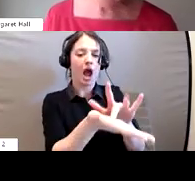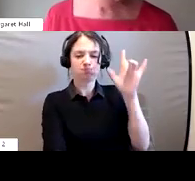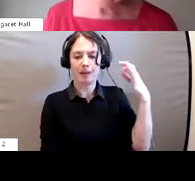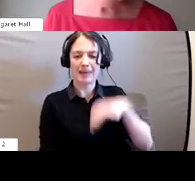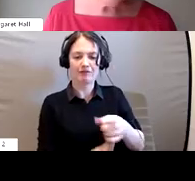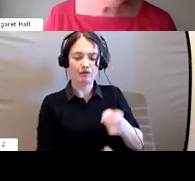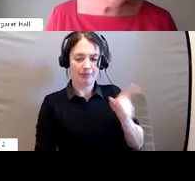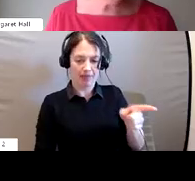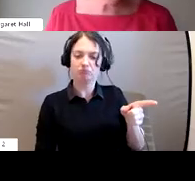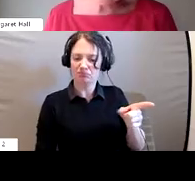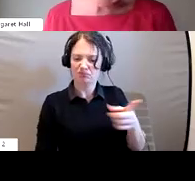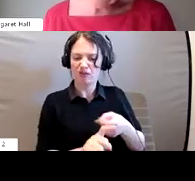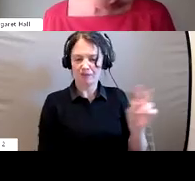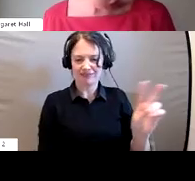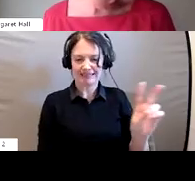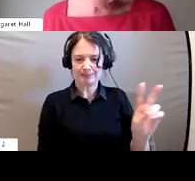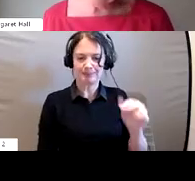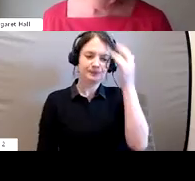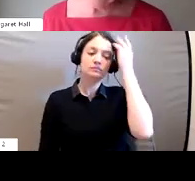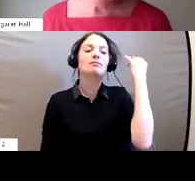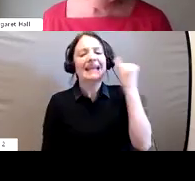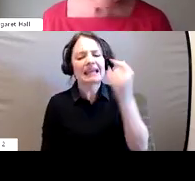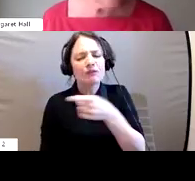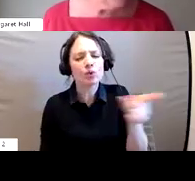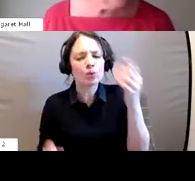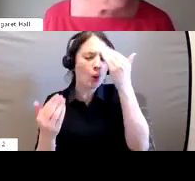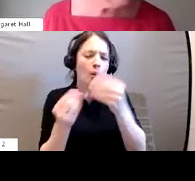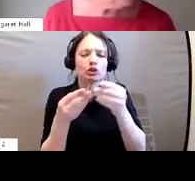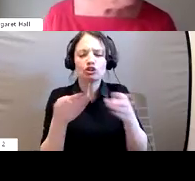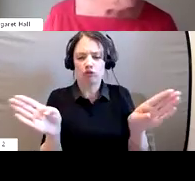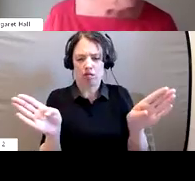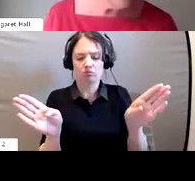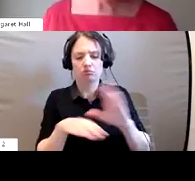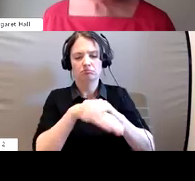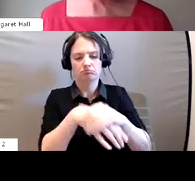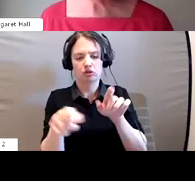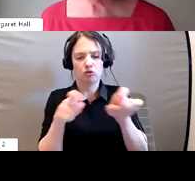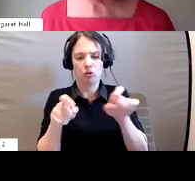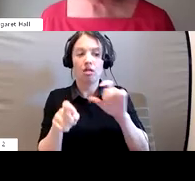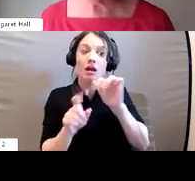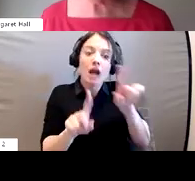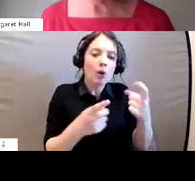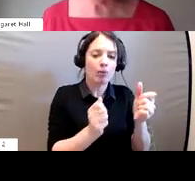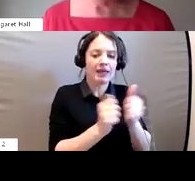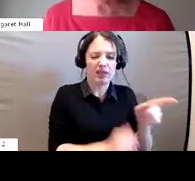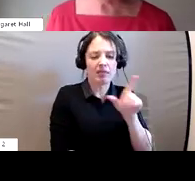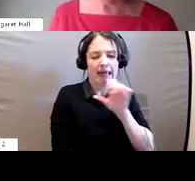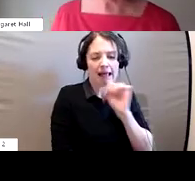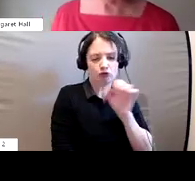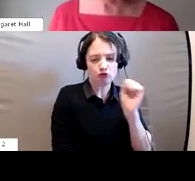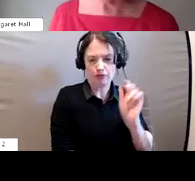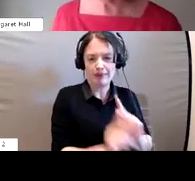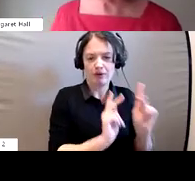victim. So those familiar with this more general concept of coercive control may have heard of this concept of